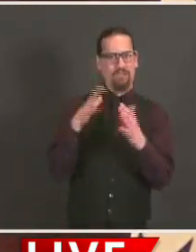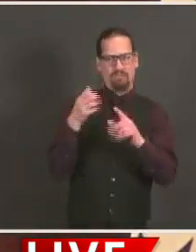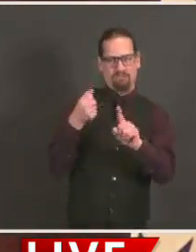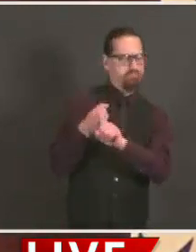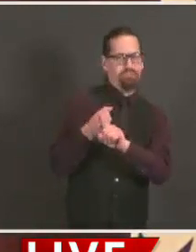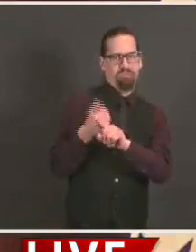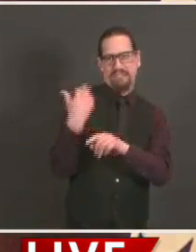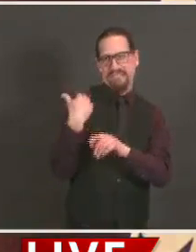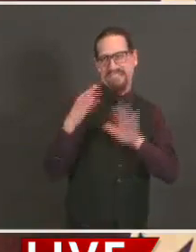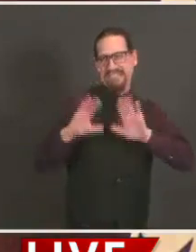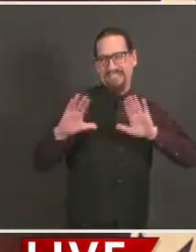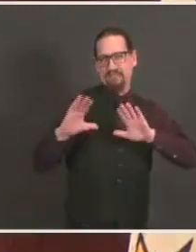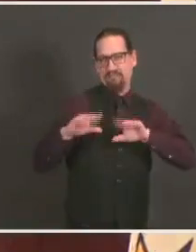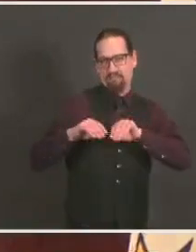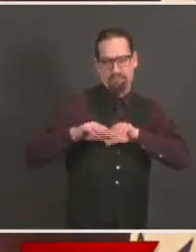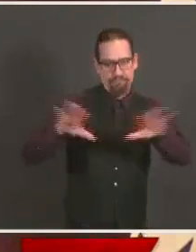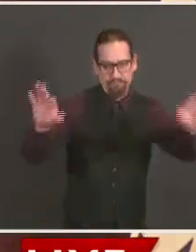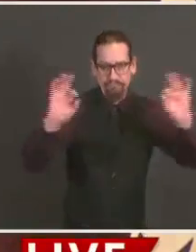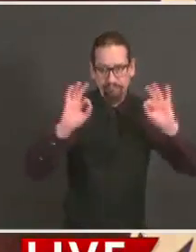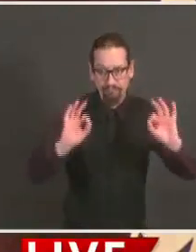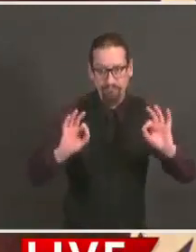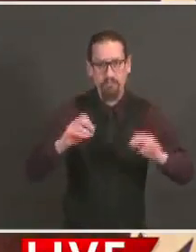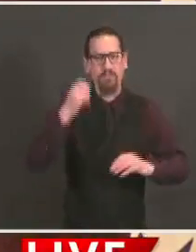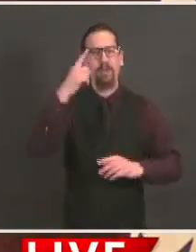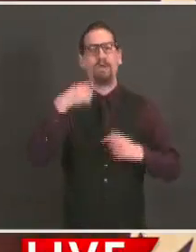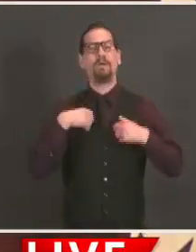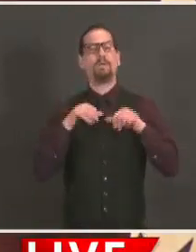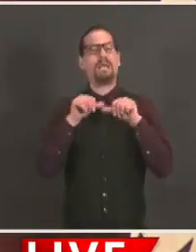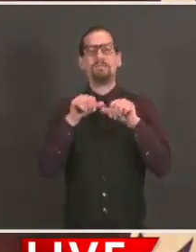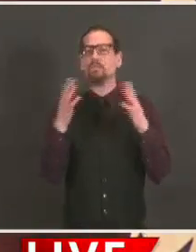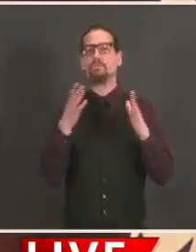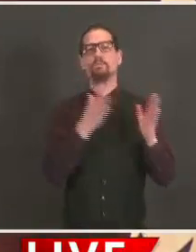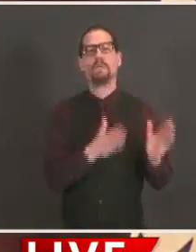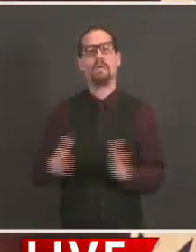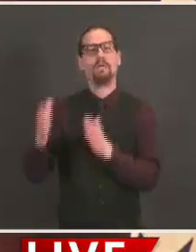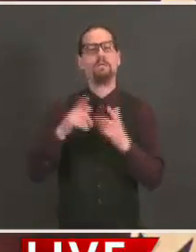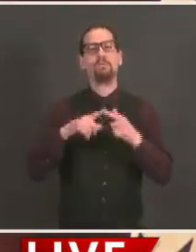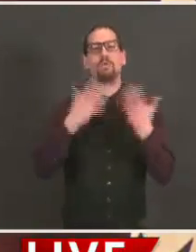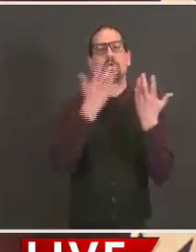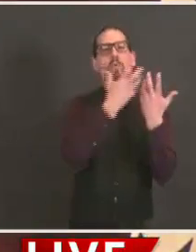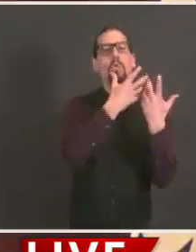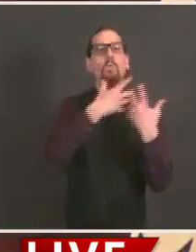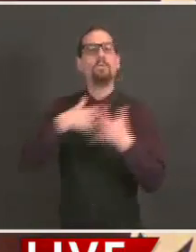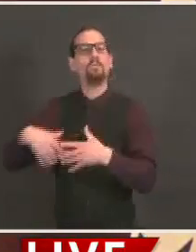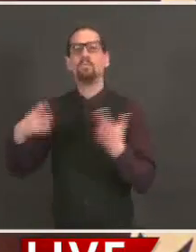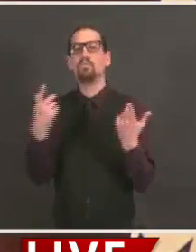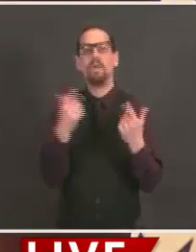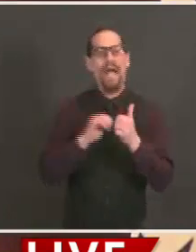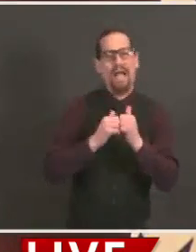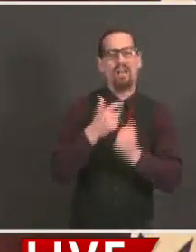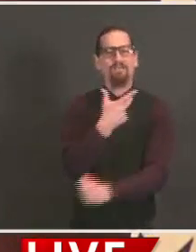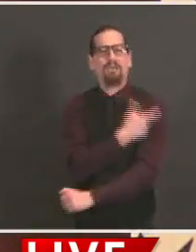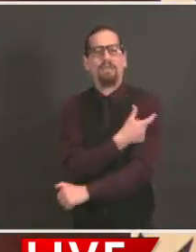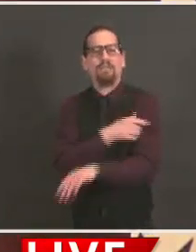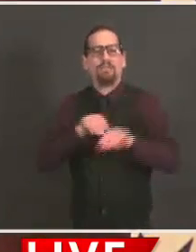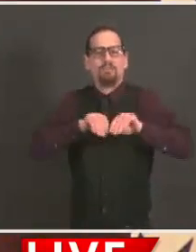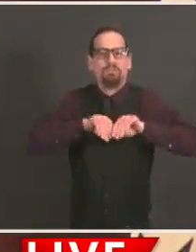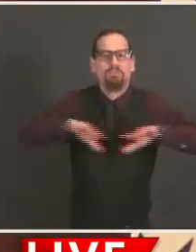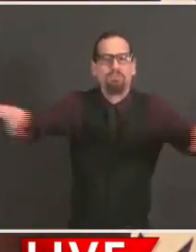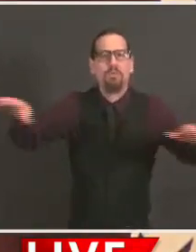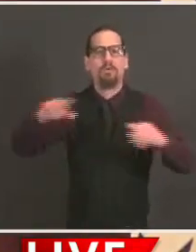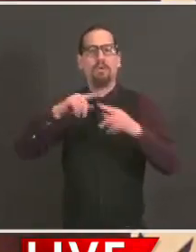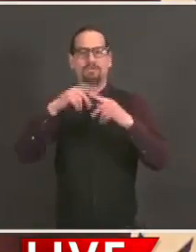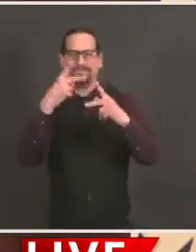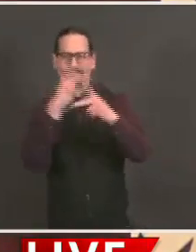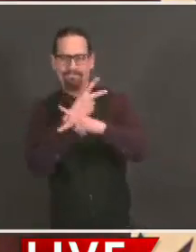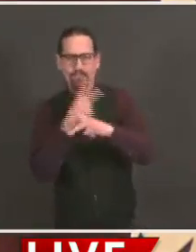of coordination, particularly when you're focused on really getting at the individuals who need it the most. A